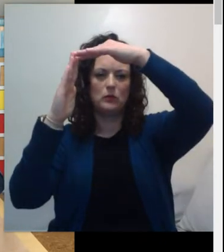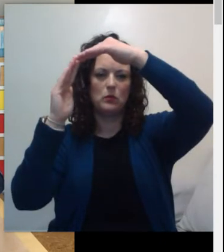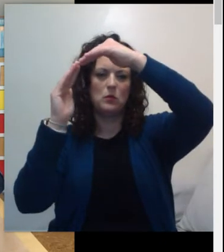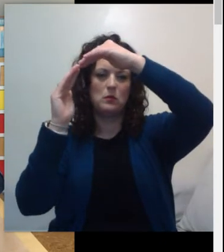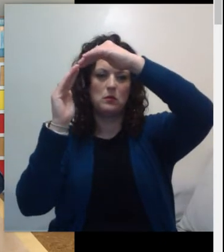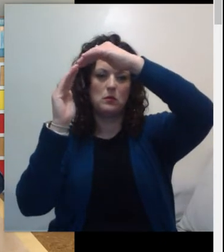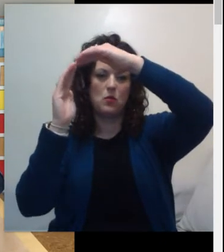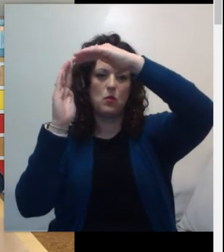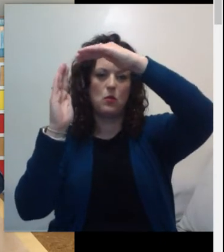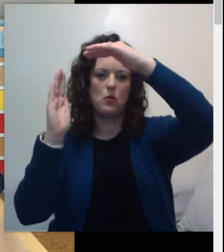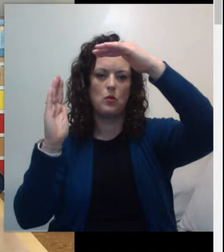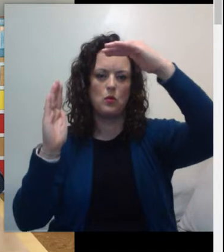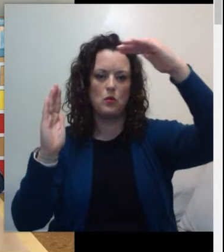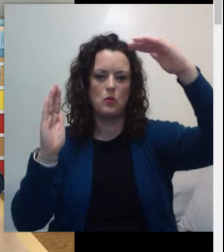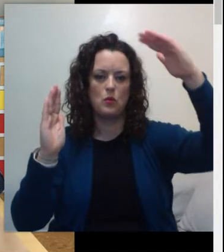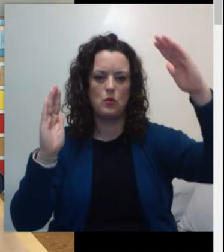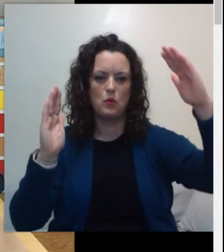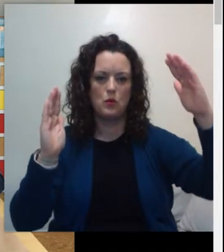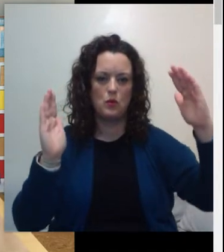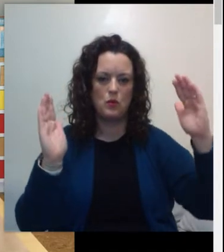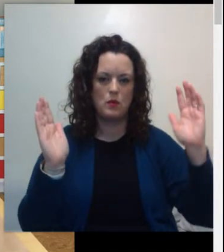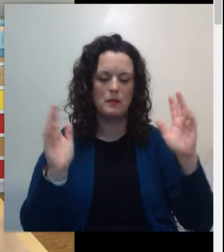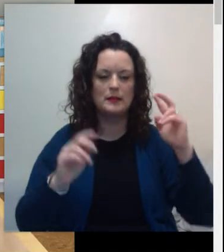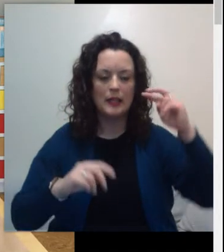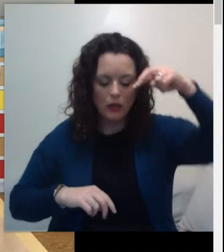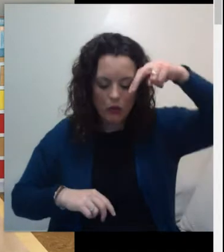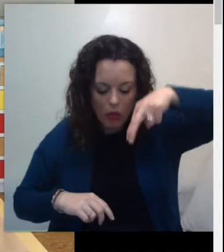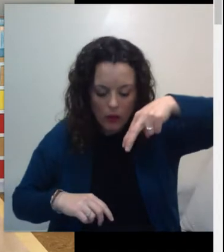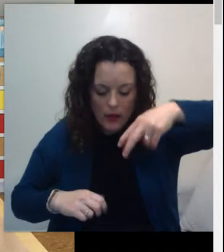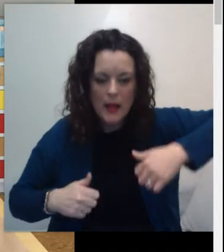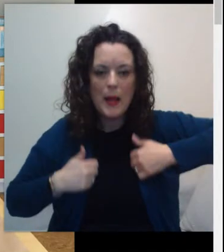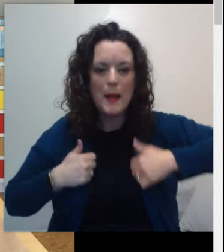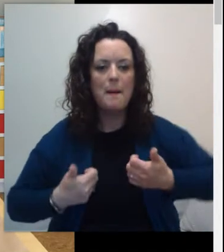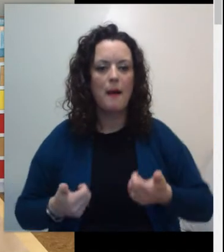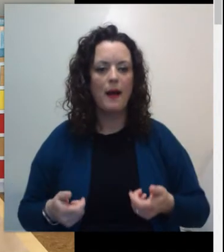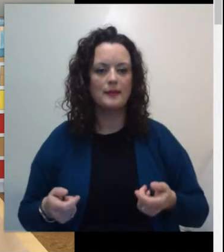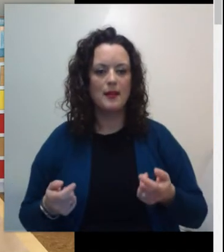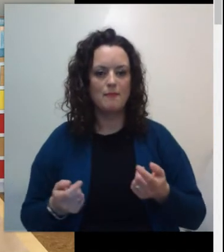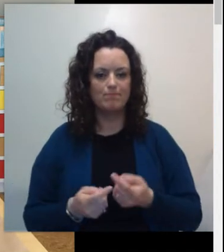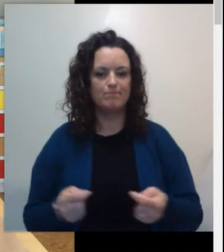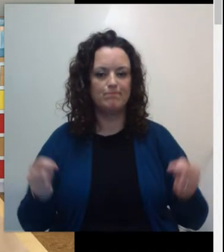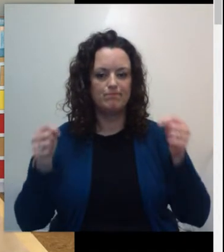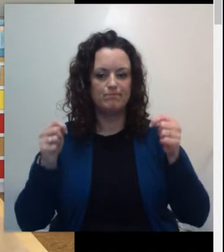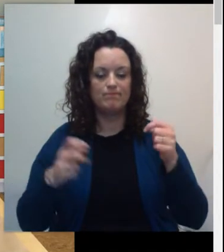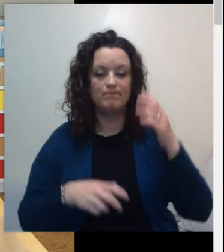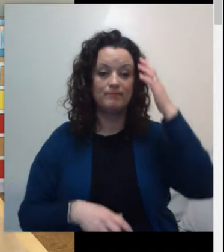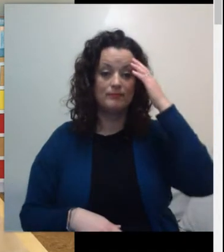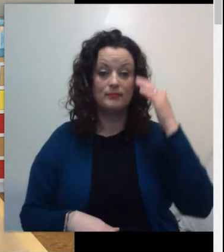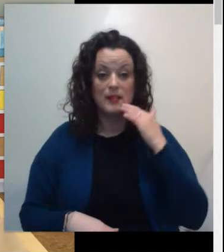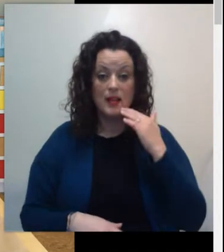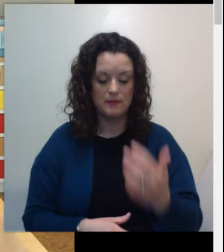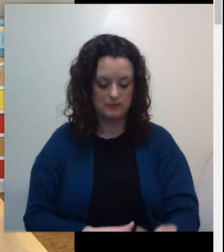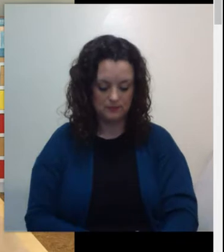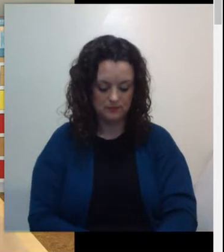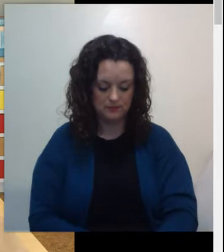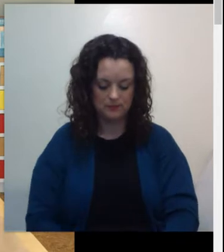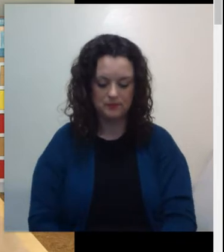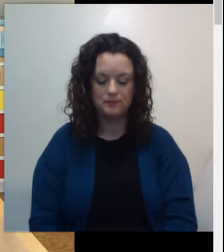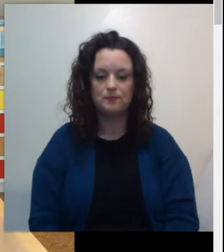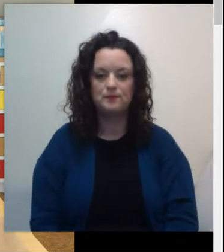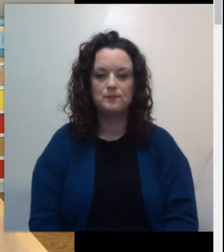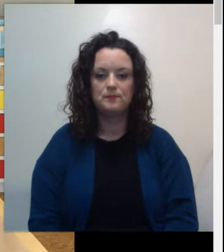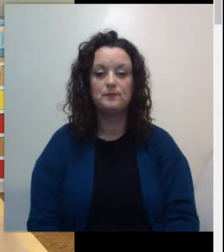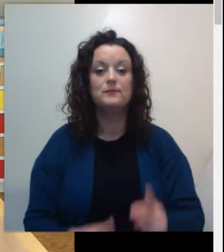And making a bathtub. That is his head. Then, I take my favorite